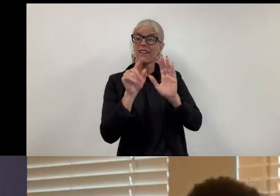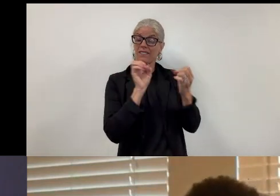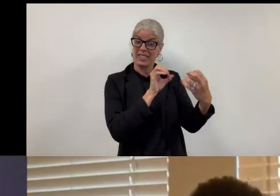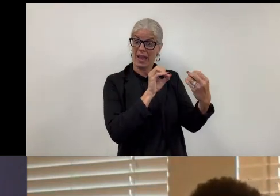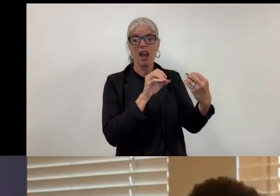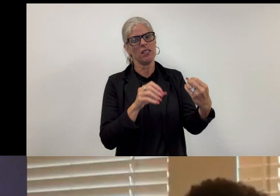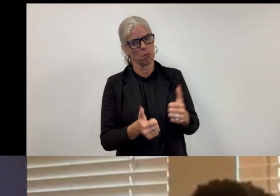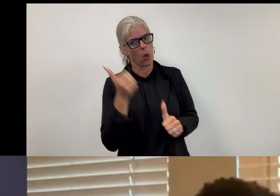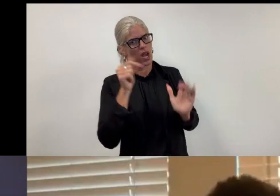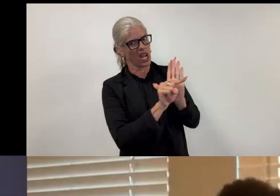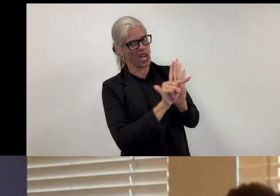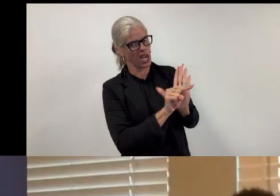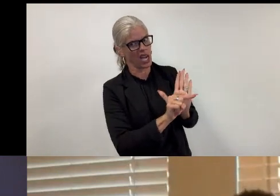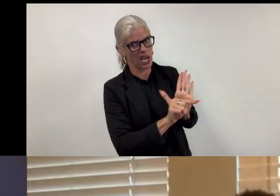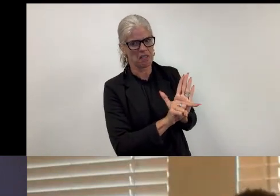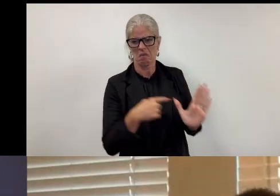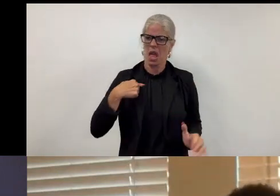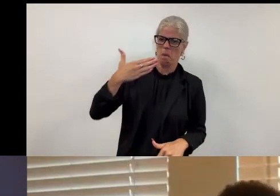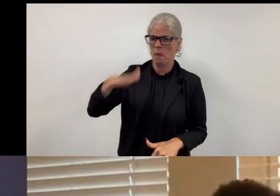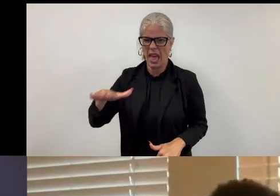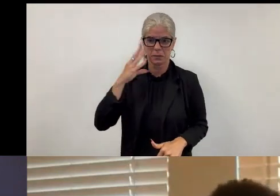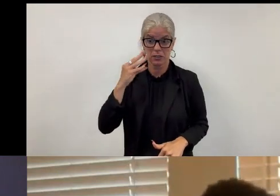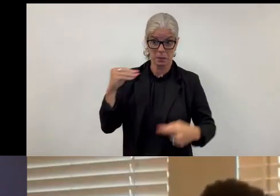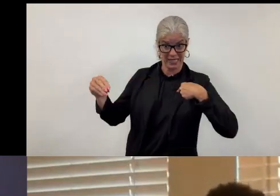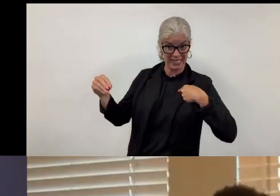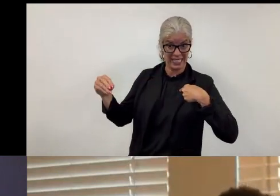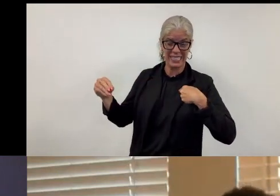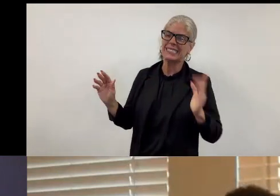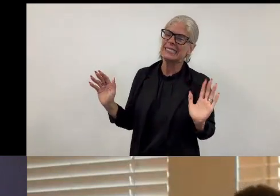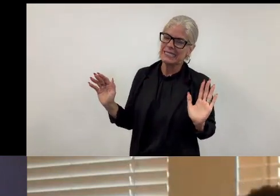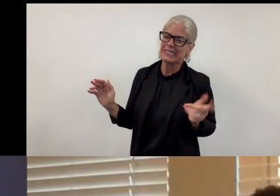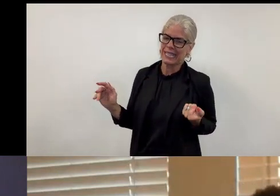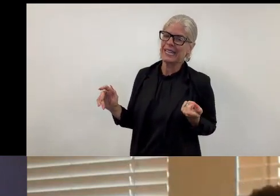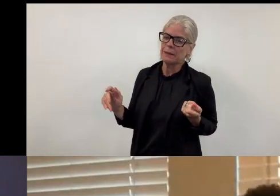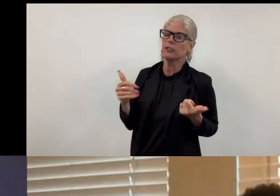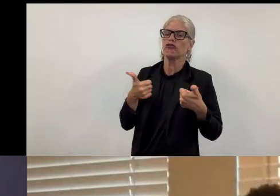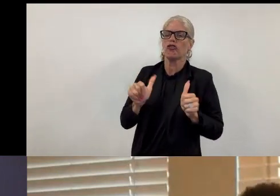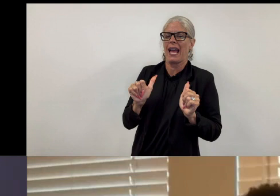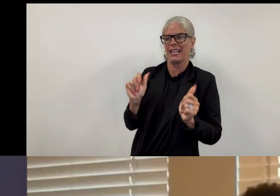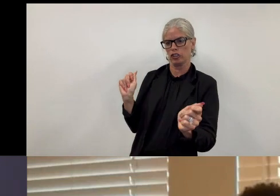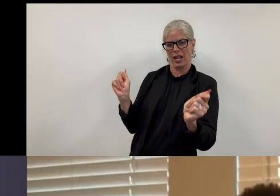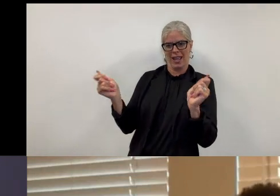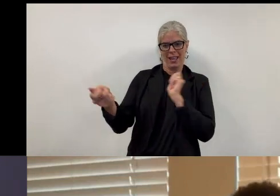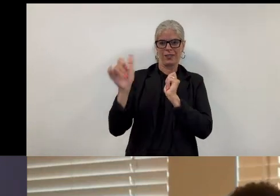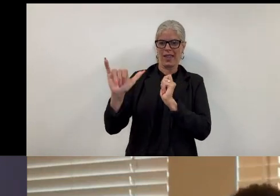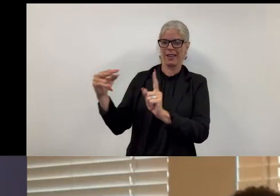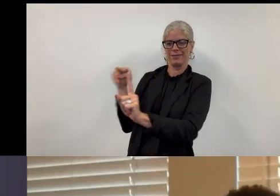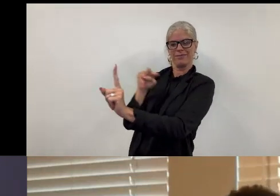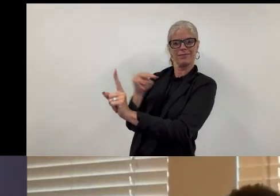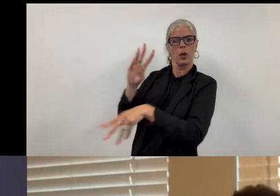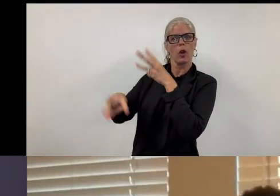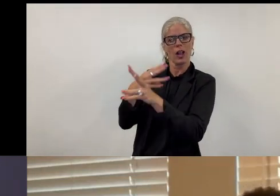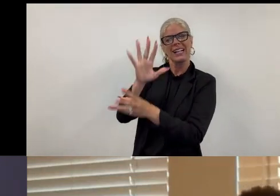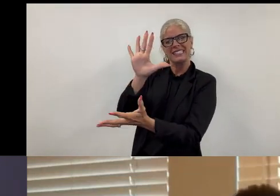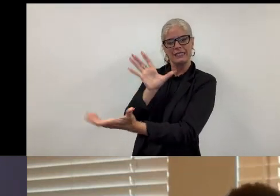give feedback if it's negative because they had a bad experience. And I like to do my very small part in trying to